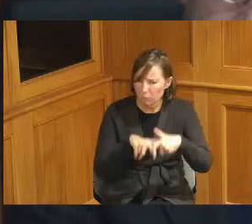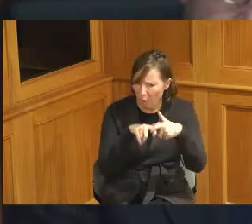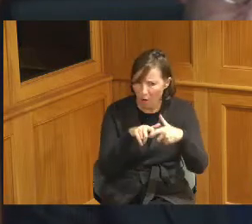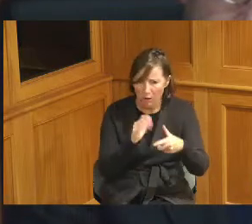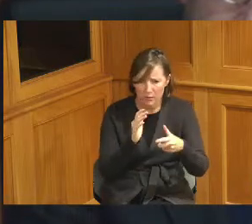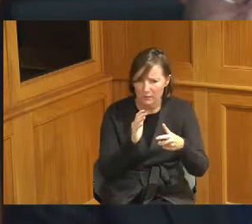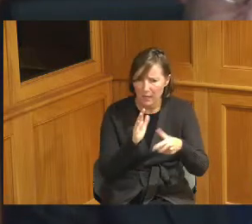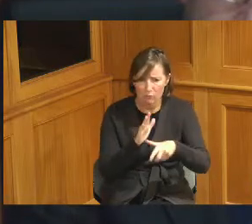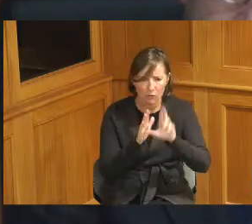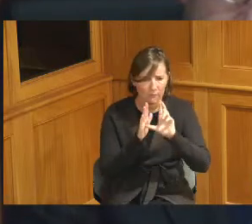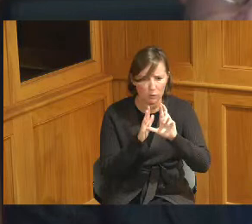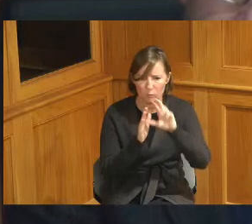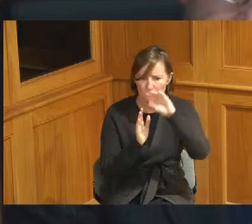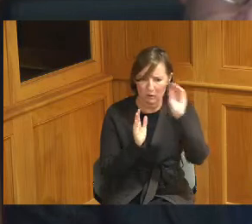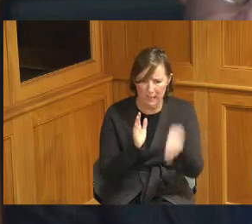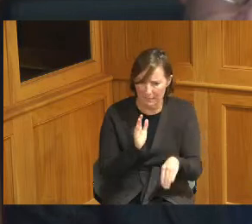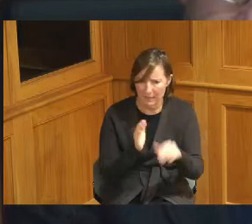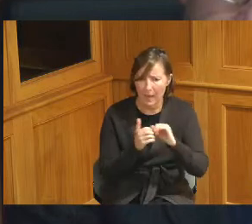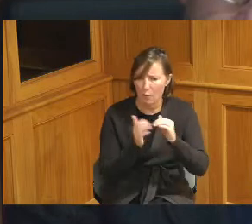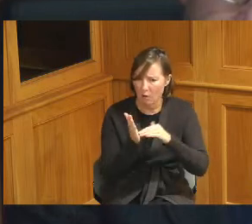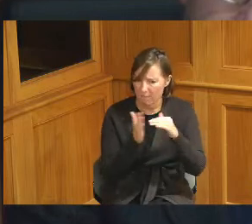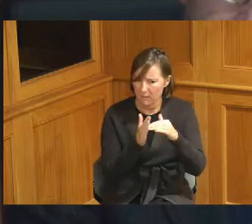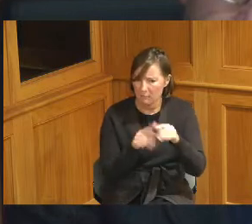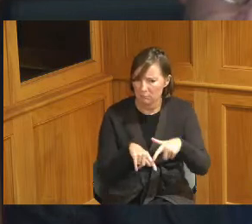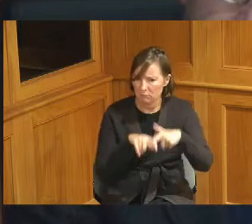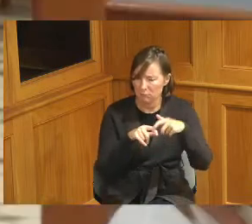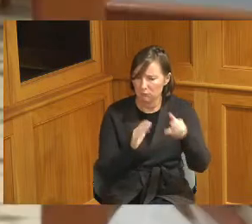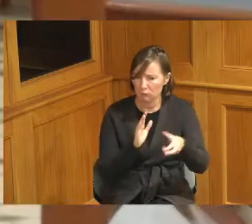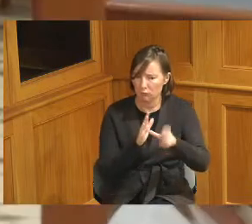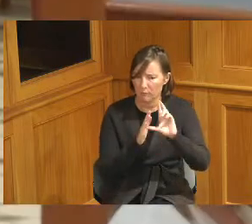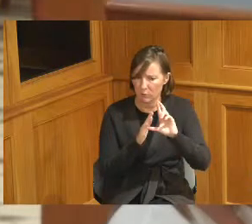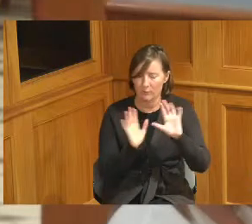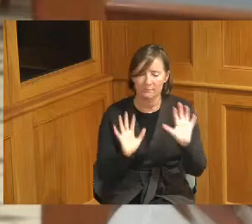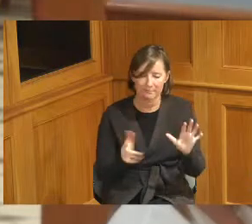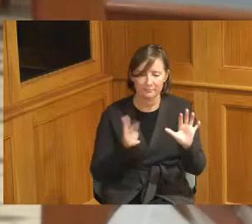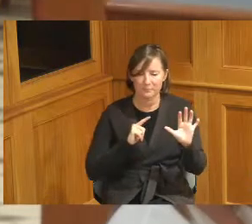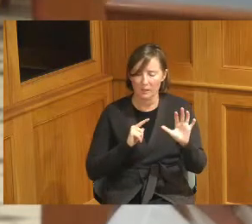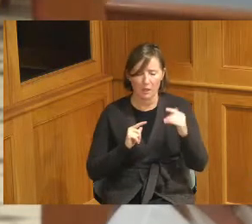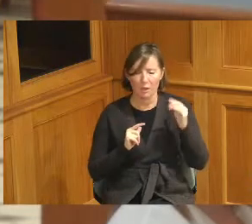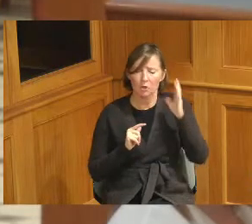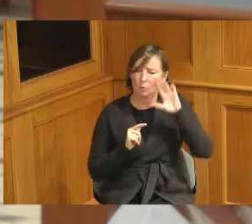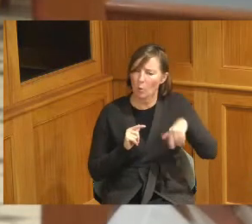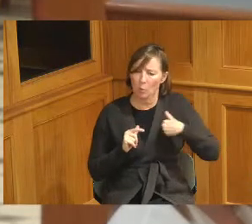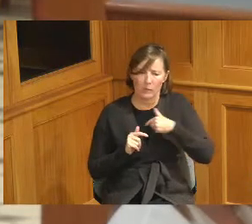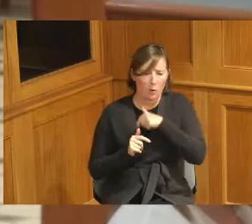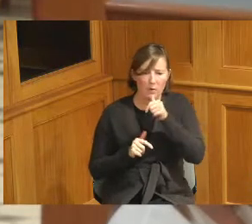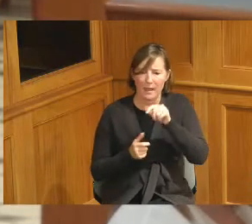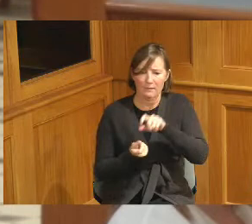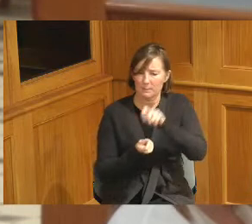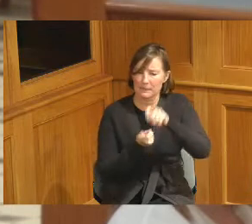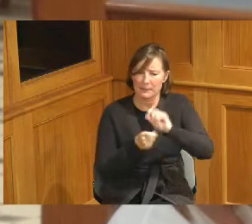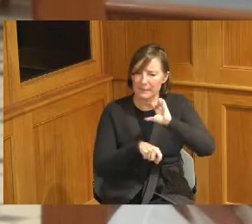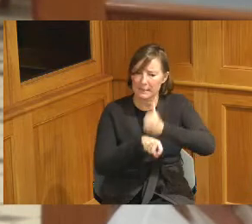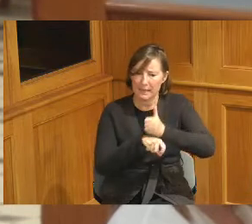the percentages? Well, they don't have a set time, but